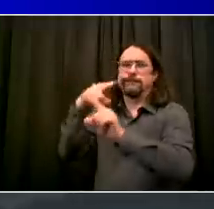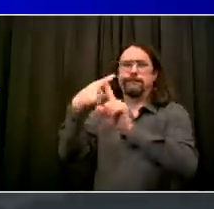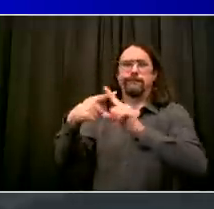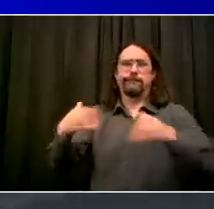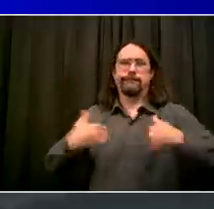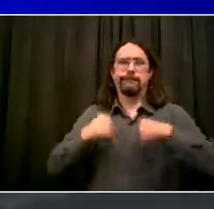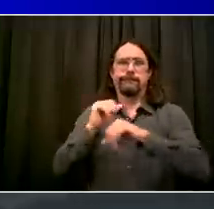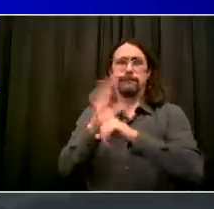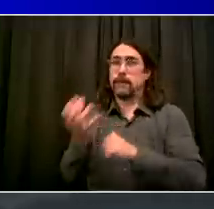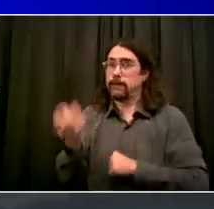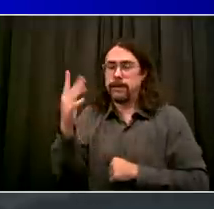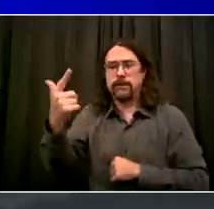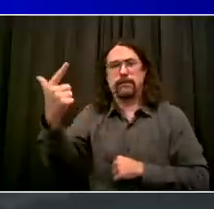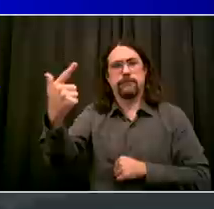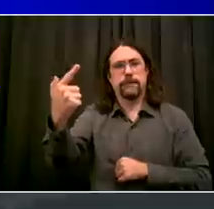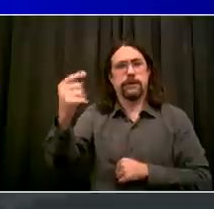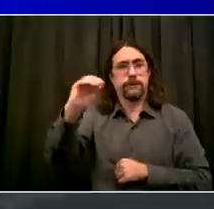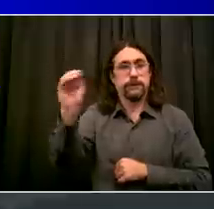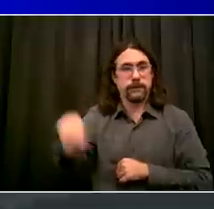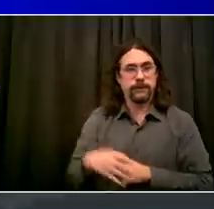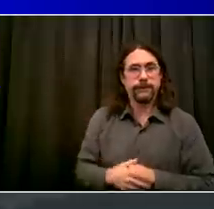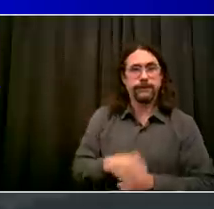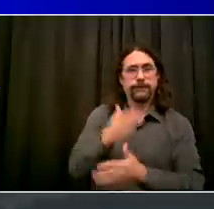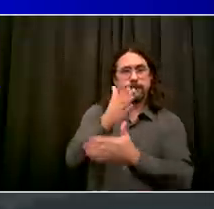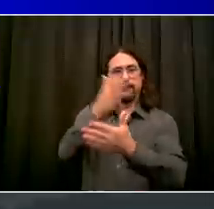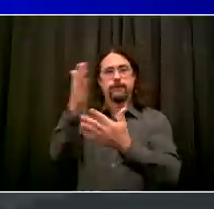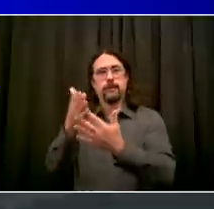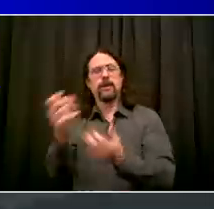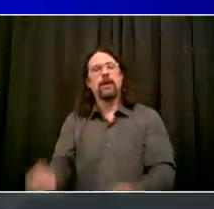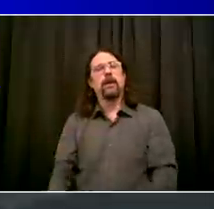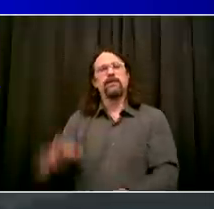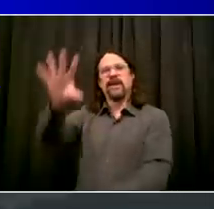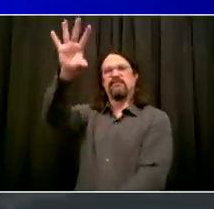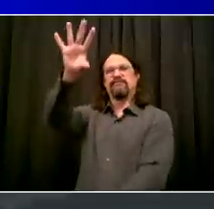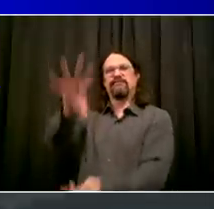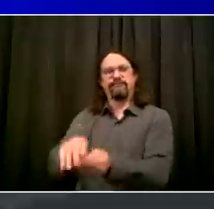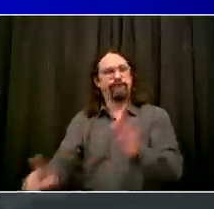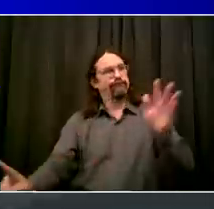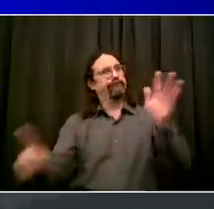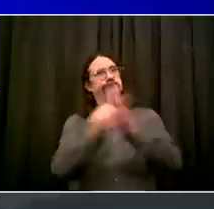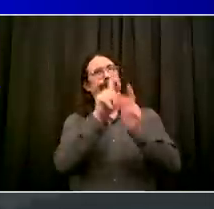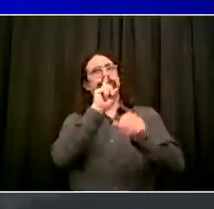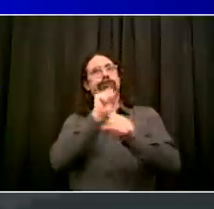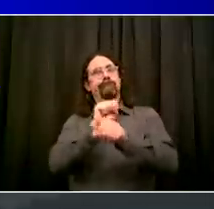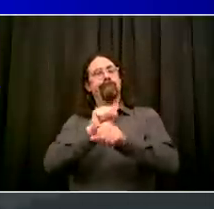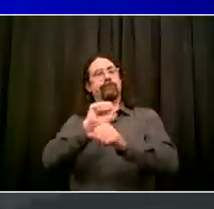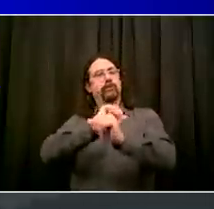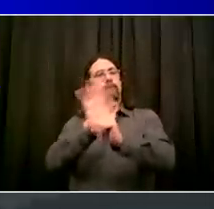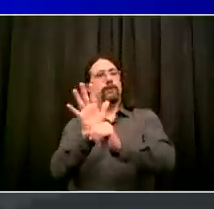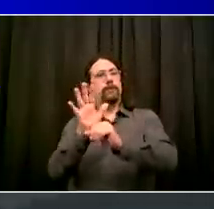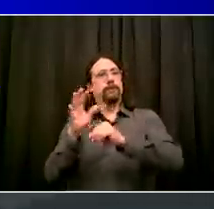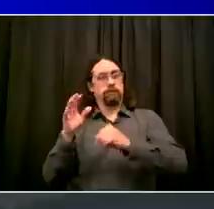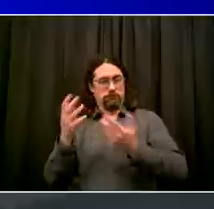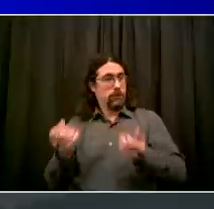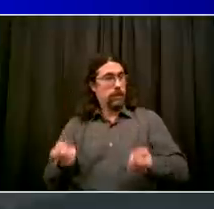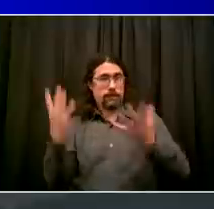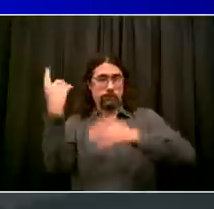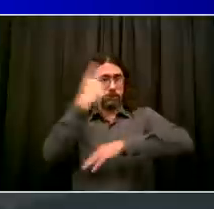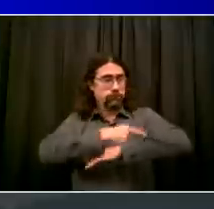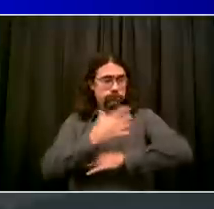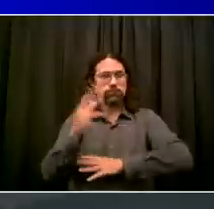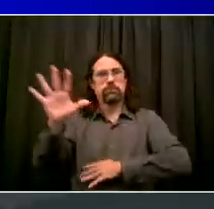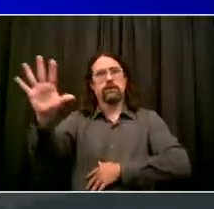cases. Today's report, 501 cases. And number three, percentage of people testing positive citywide for COVID-19. Threshold